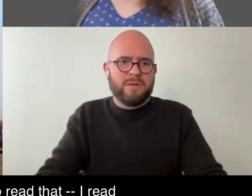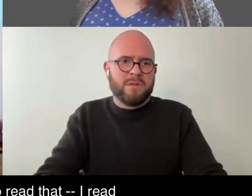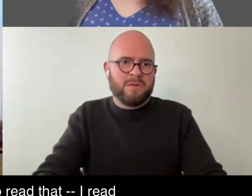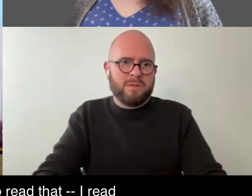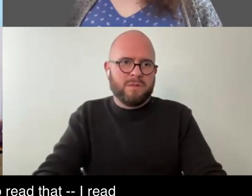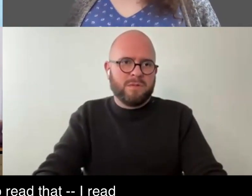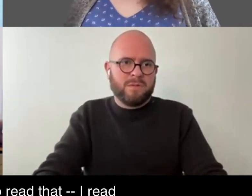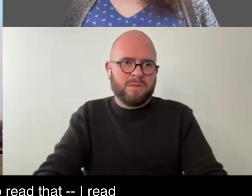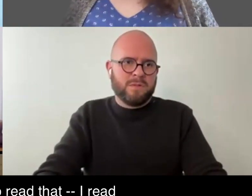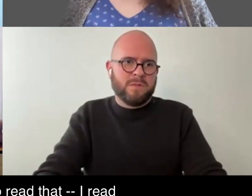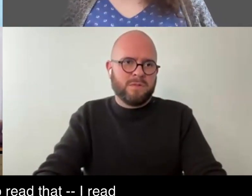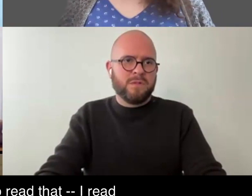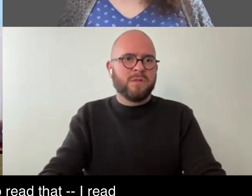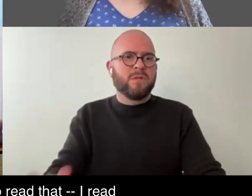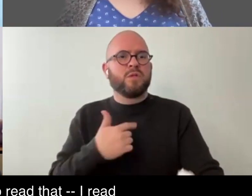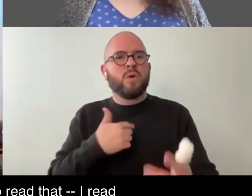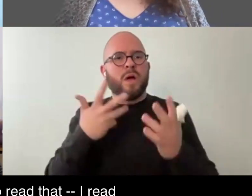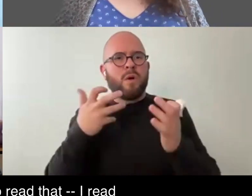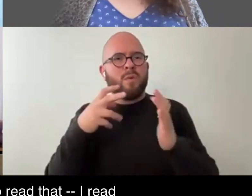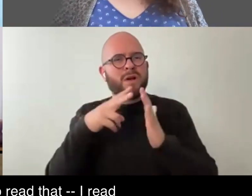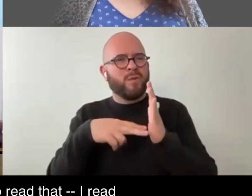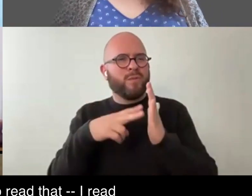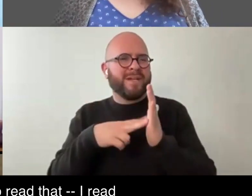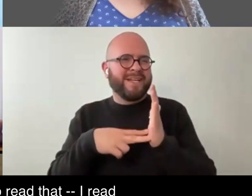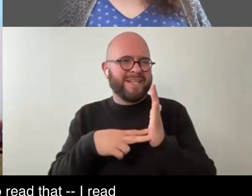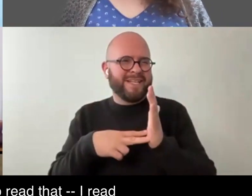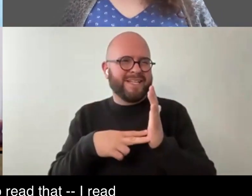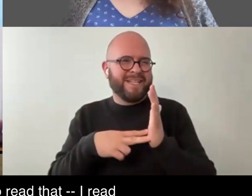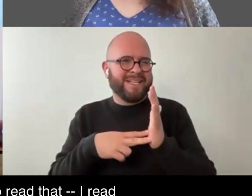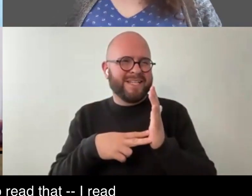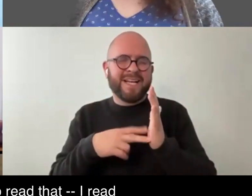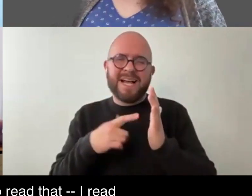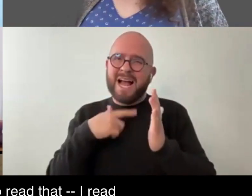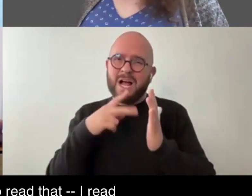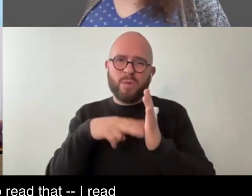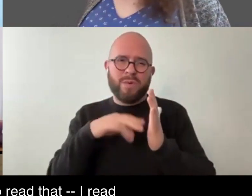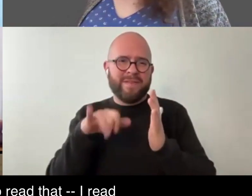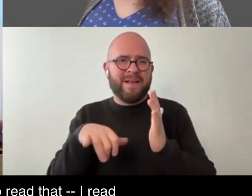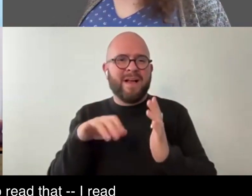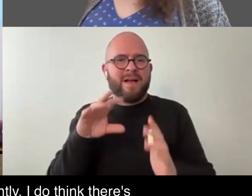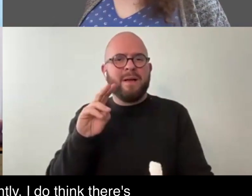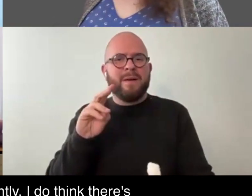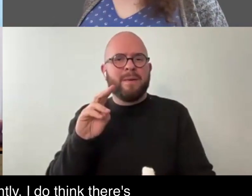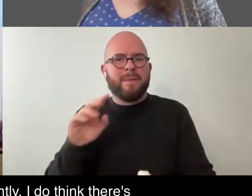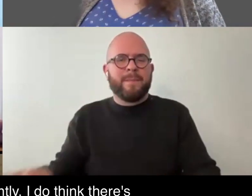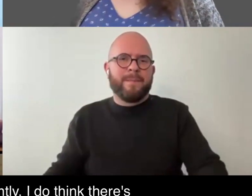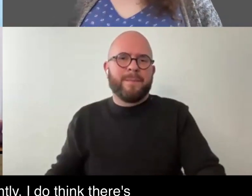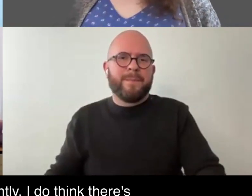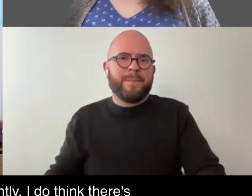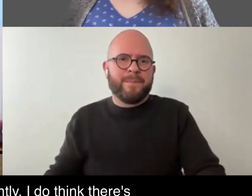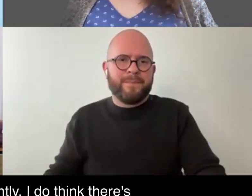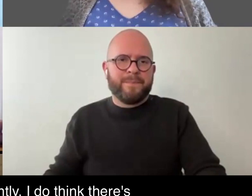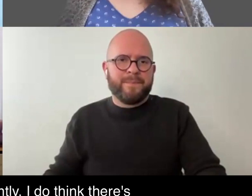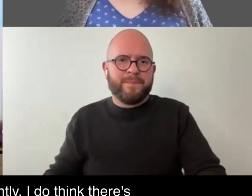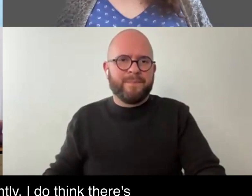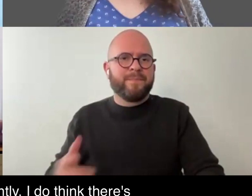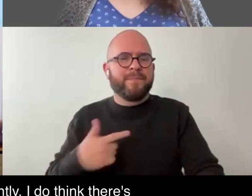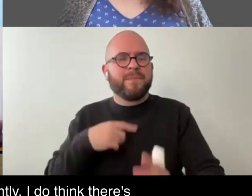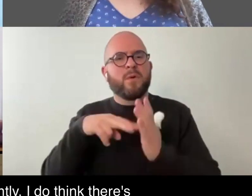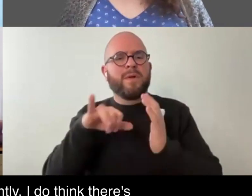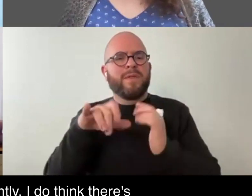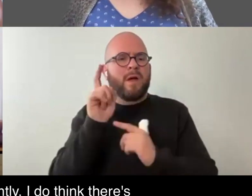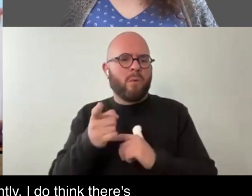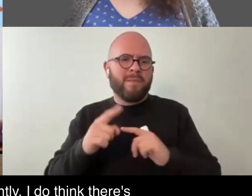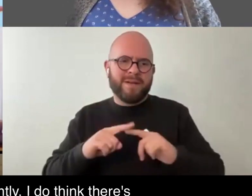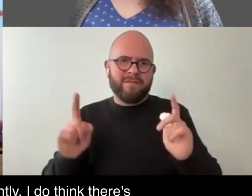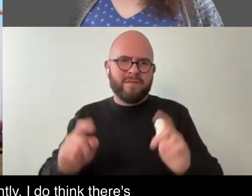So I want to read that. I read that midrash differently, right? I read that moment differently.